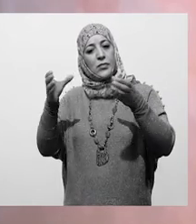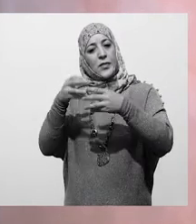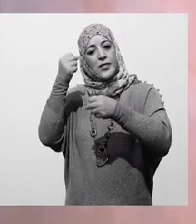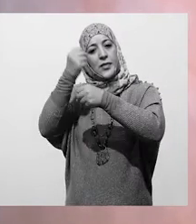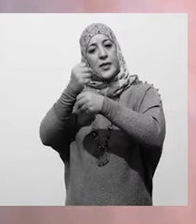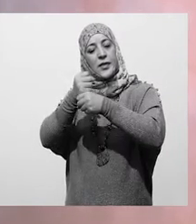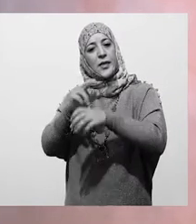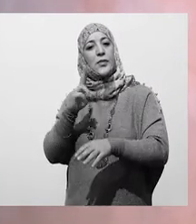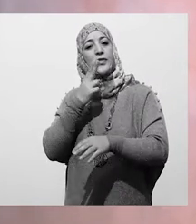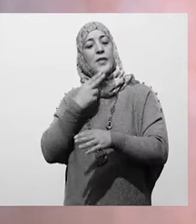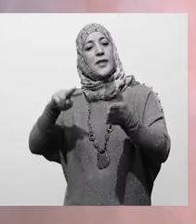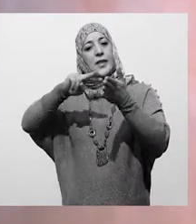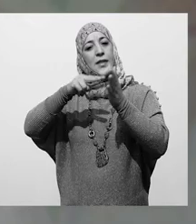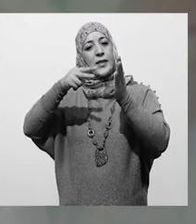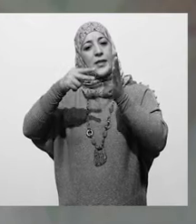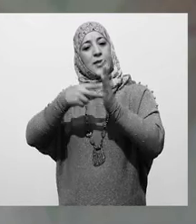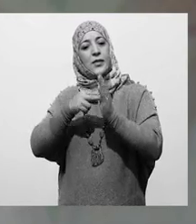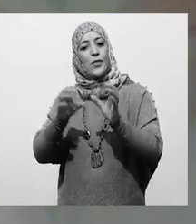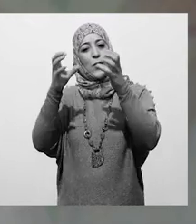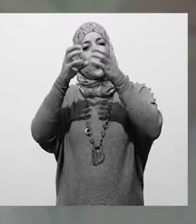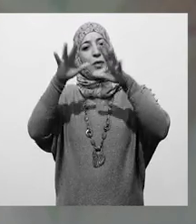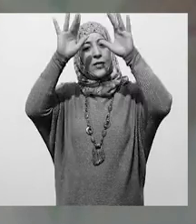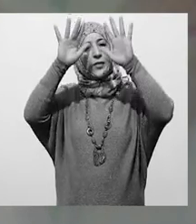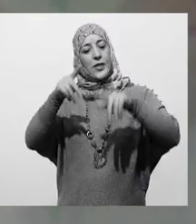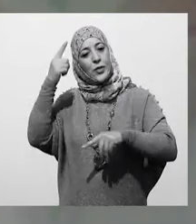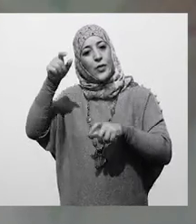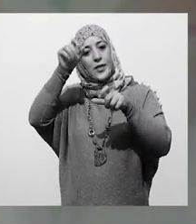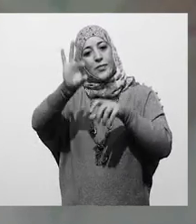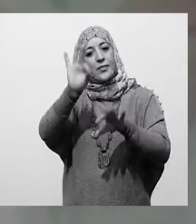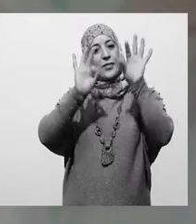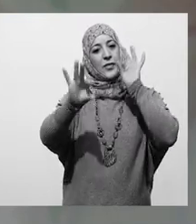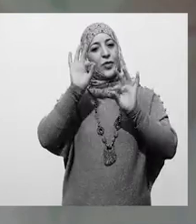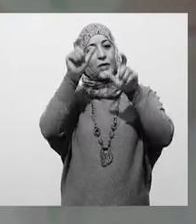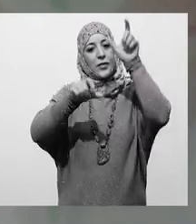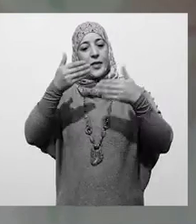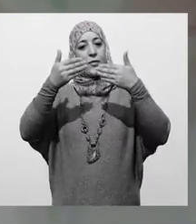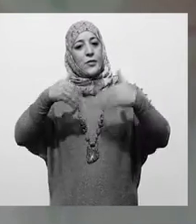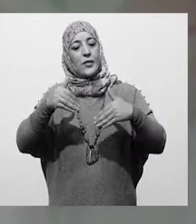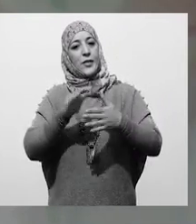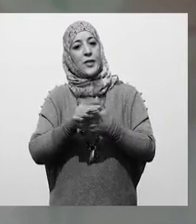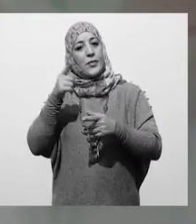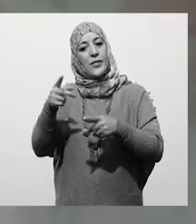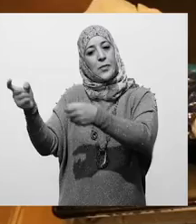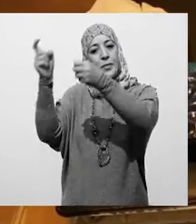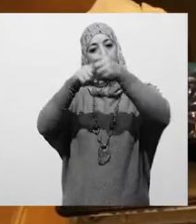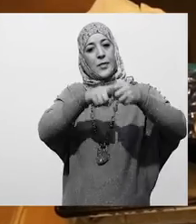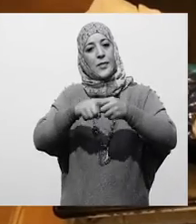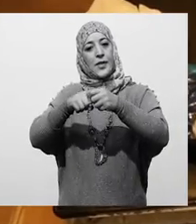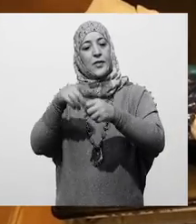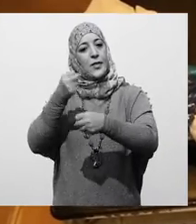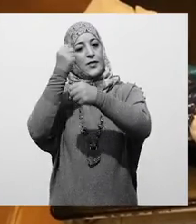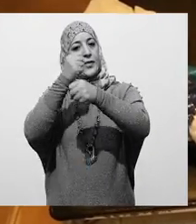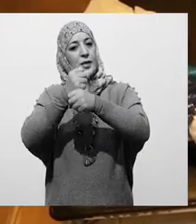We used the technique of the boule de neige for the choice of people in situation of Manouba who will